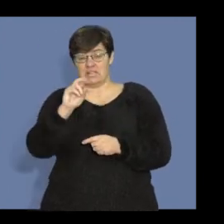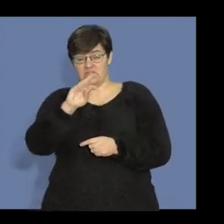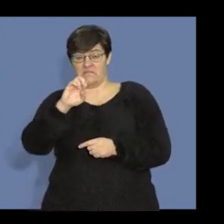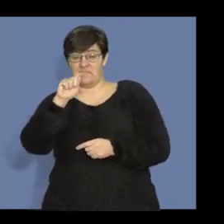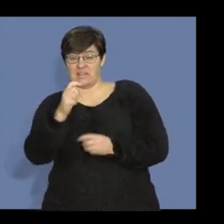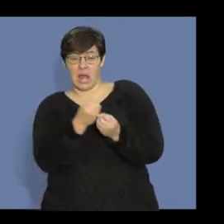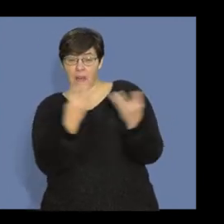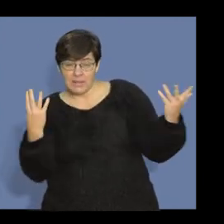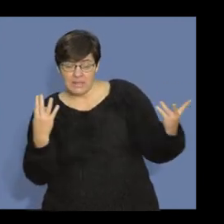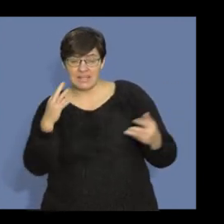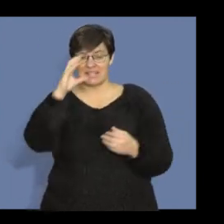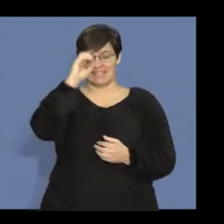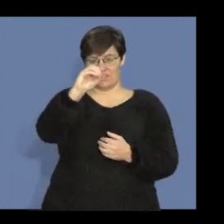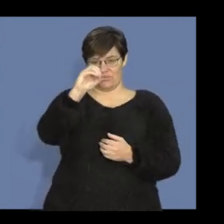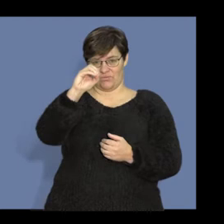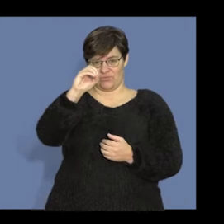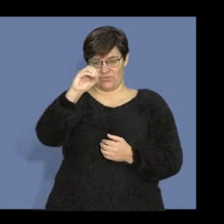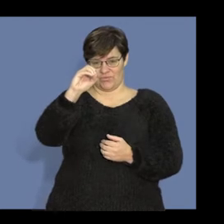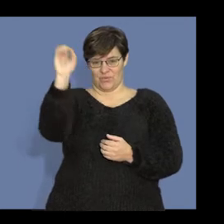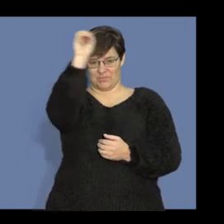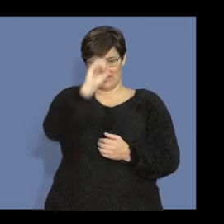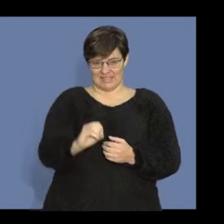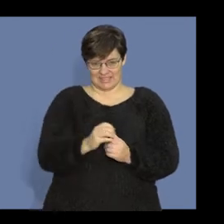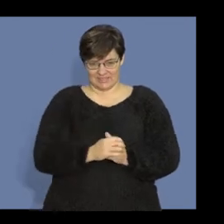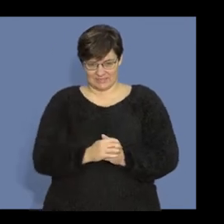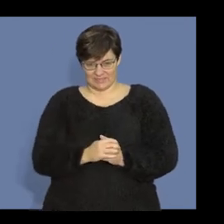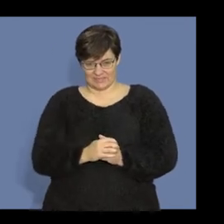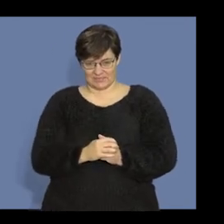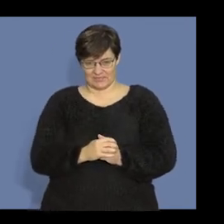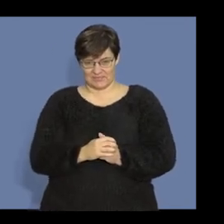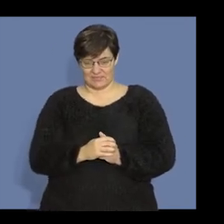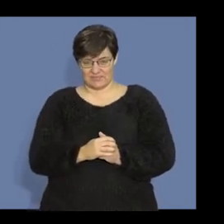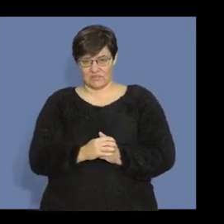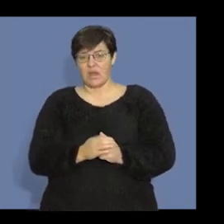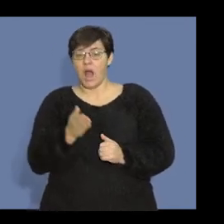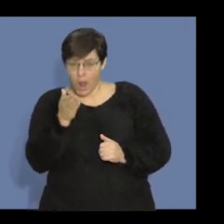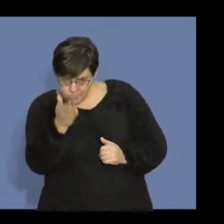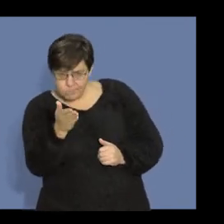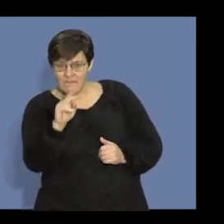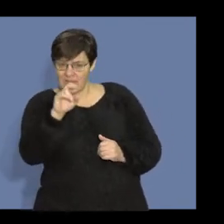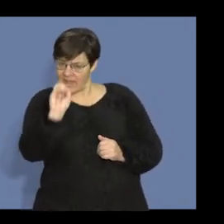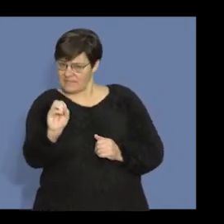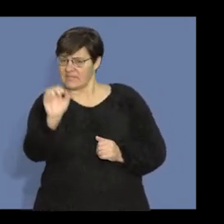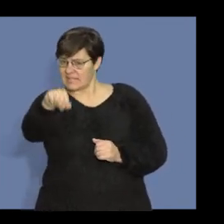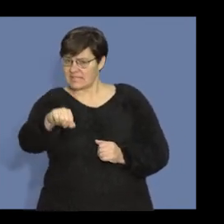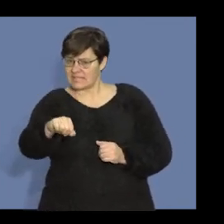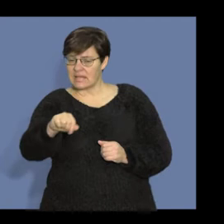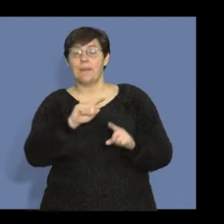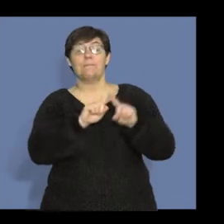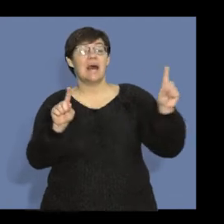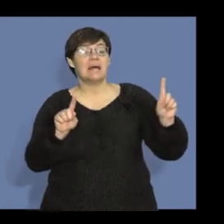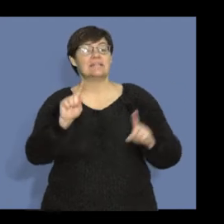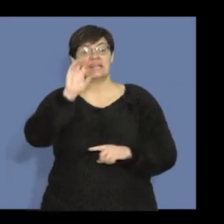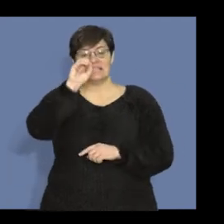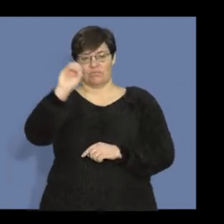have a VAT rate of 0%. Understand that. The VAT rate is